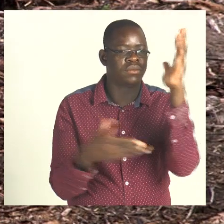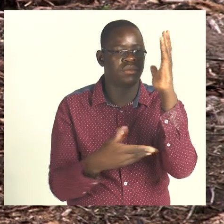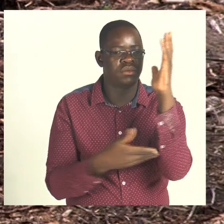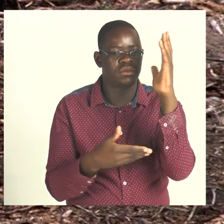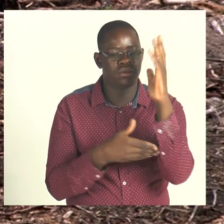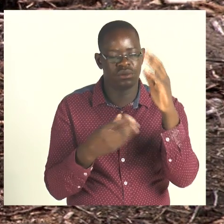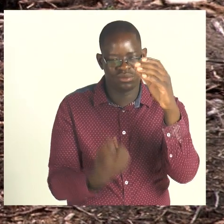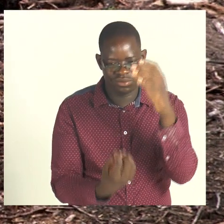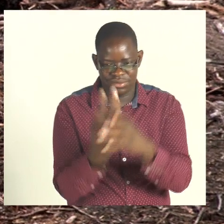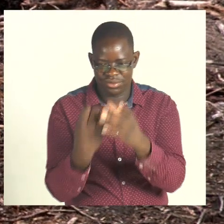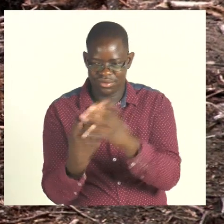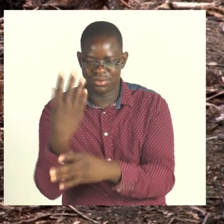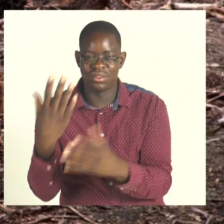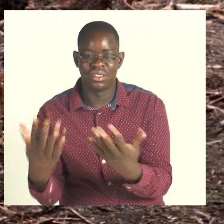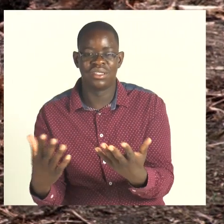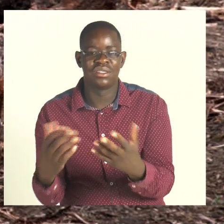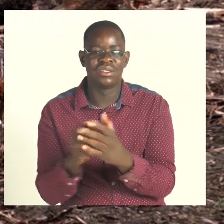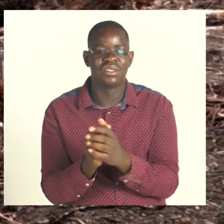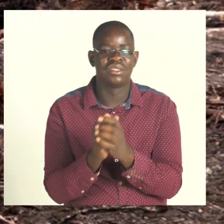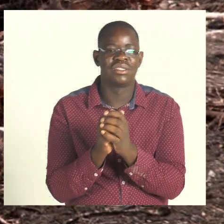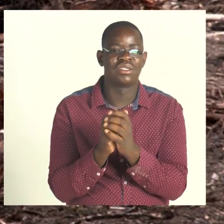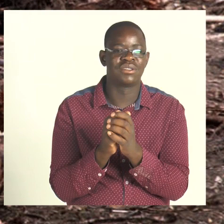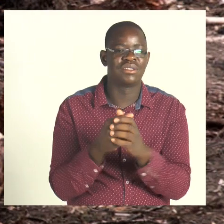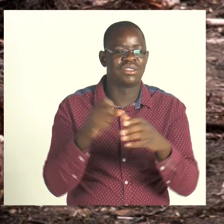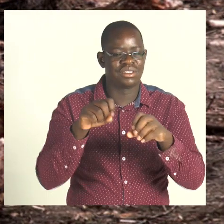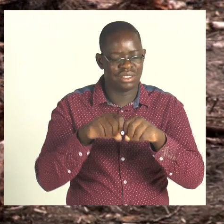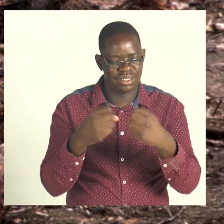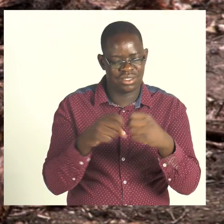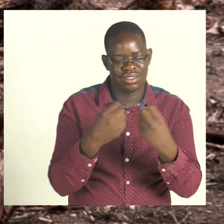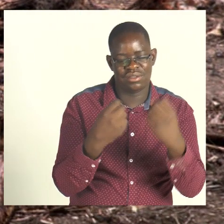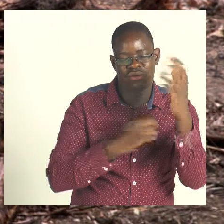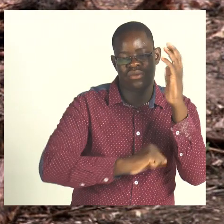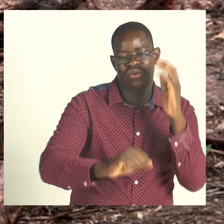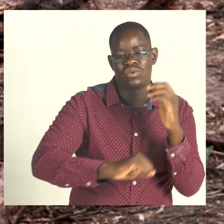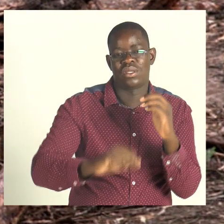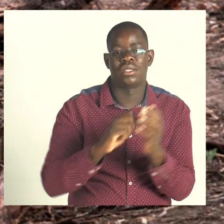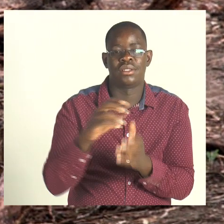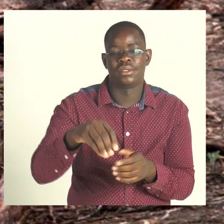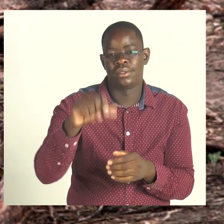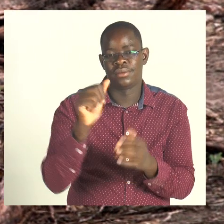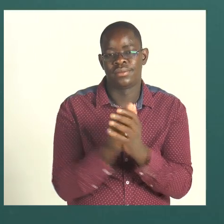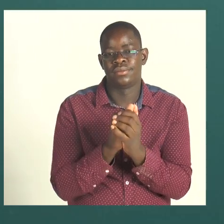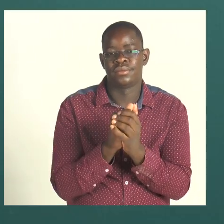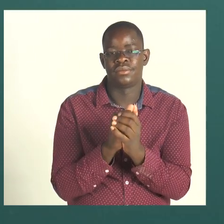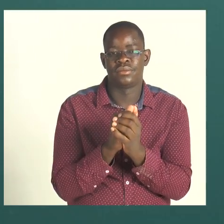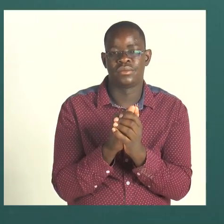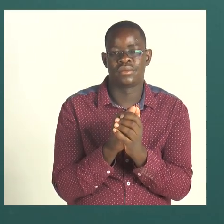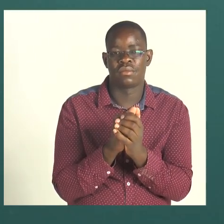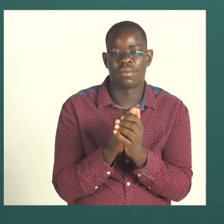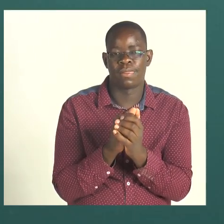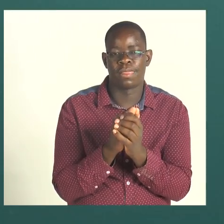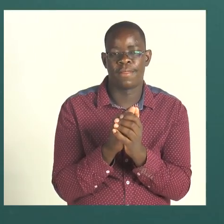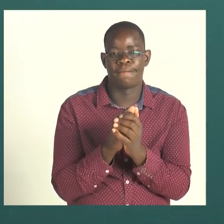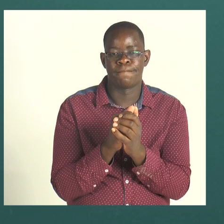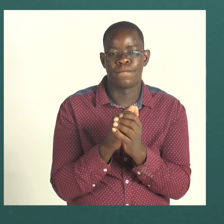without replanting the area, it has a long-term damaging effect on the soil. Soil degradation